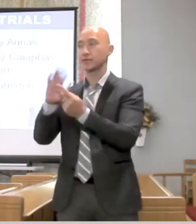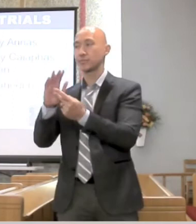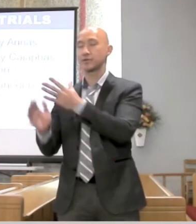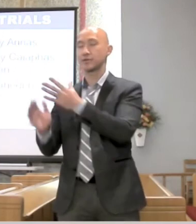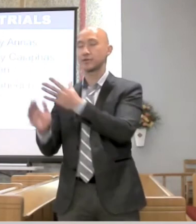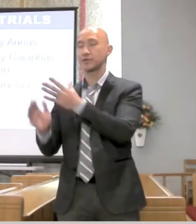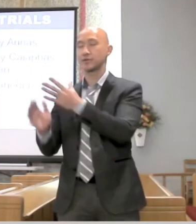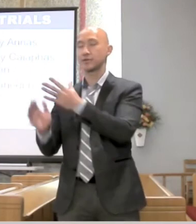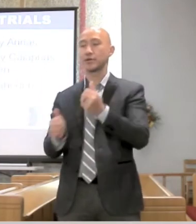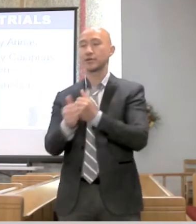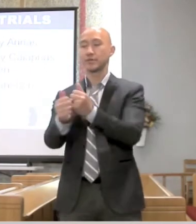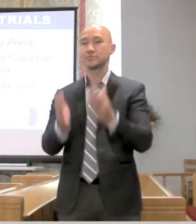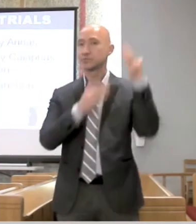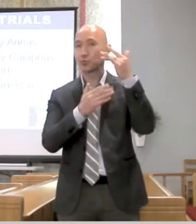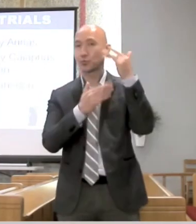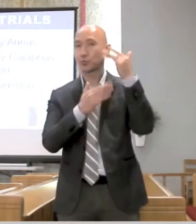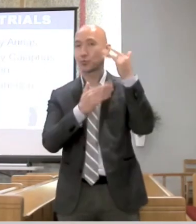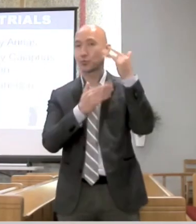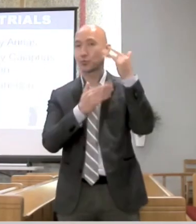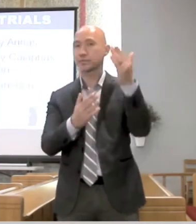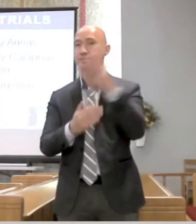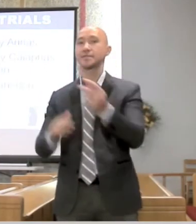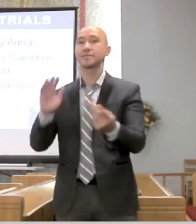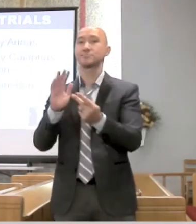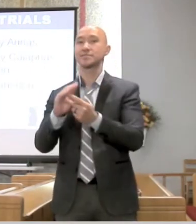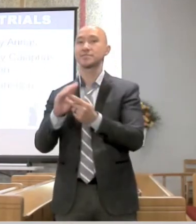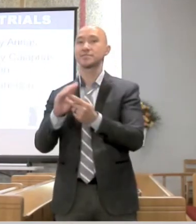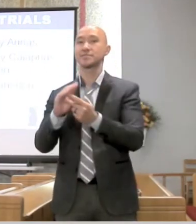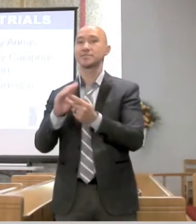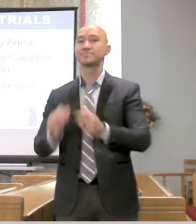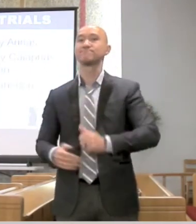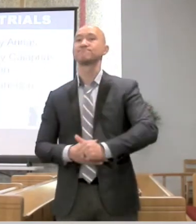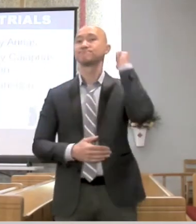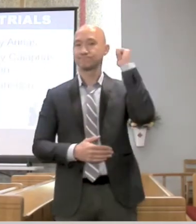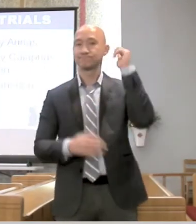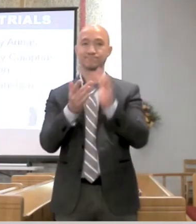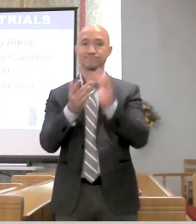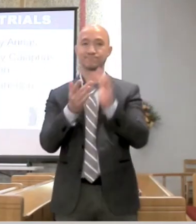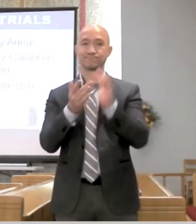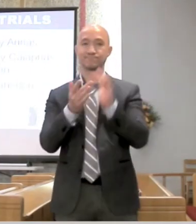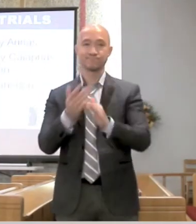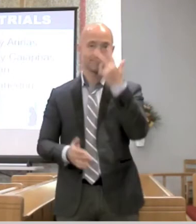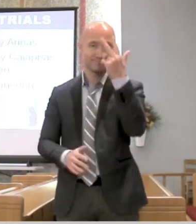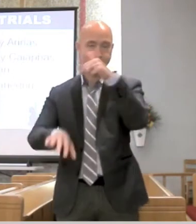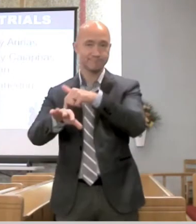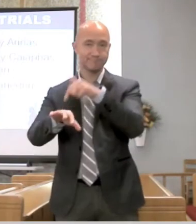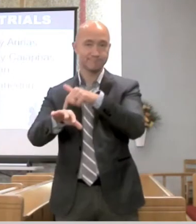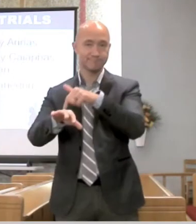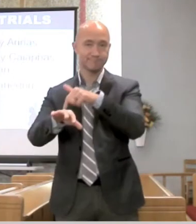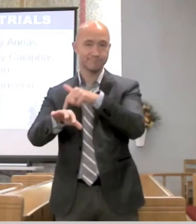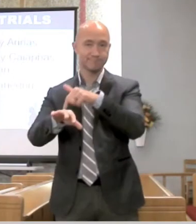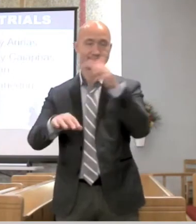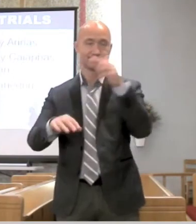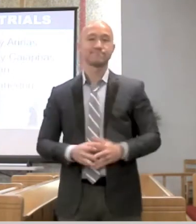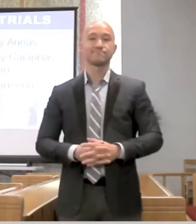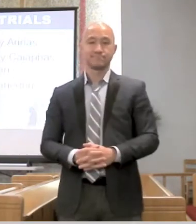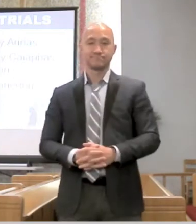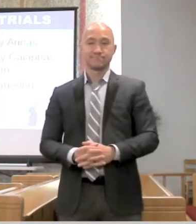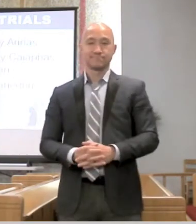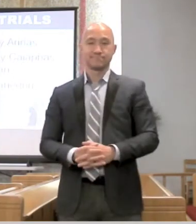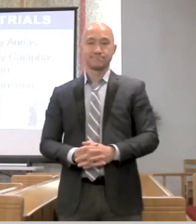then he's brought again before the Sanhedrin Friday, very early in the morning. We read about that in Mark chapter